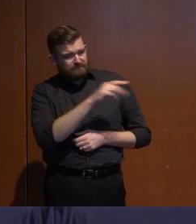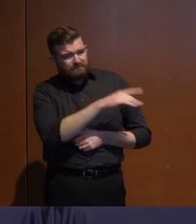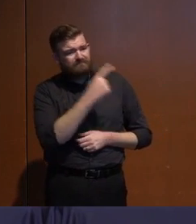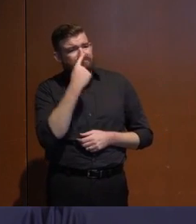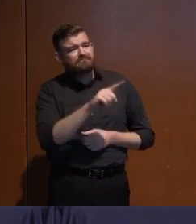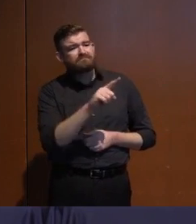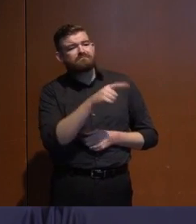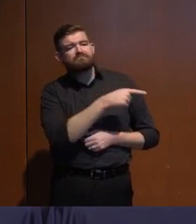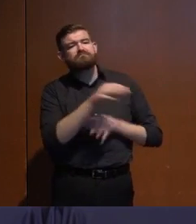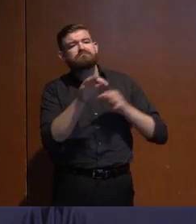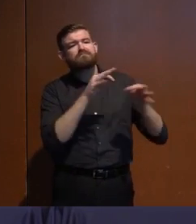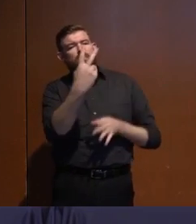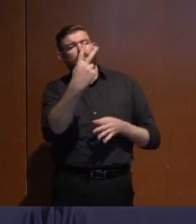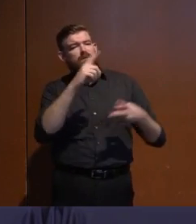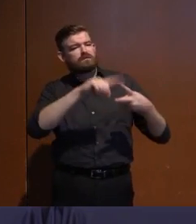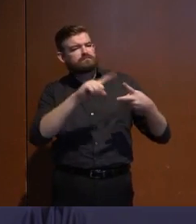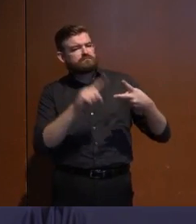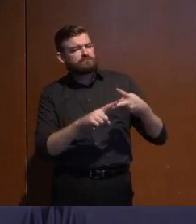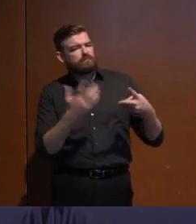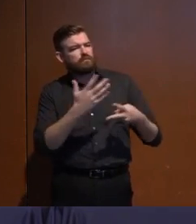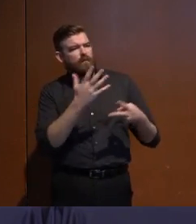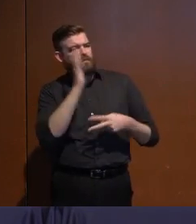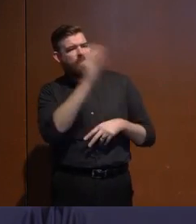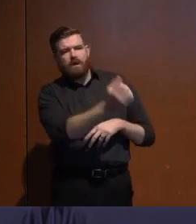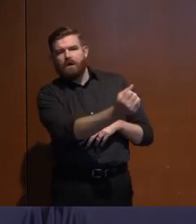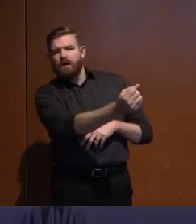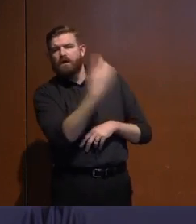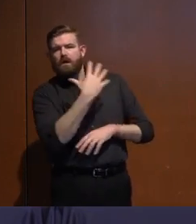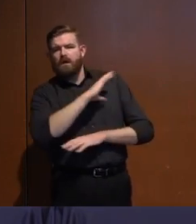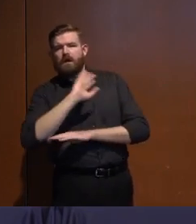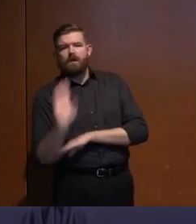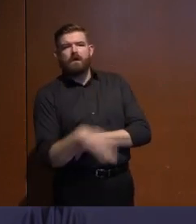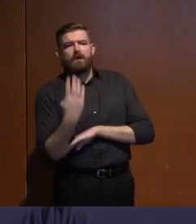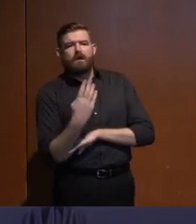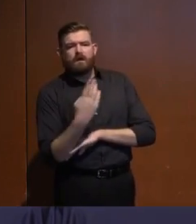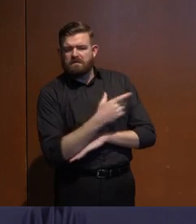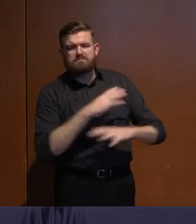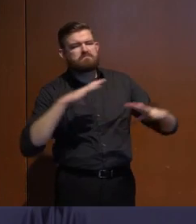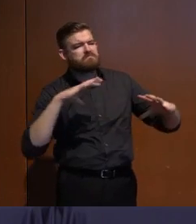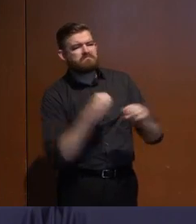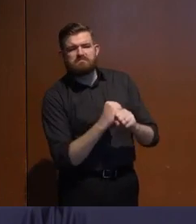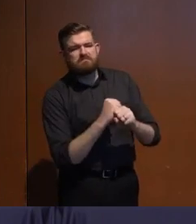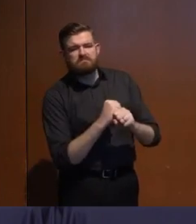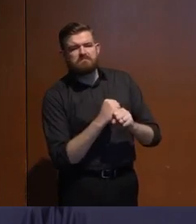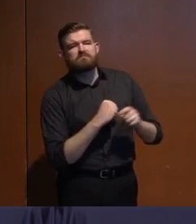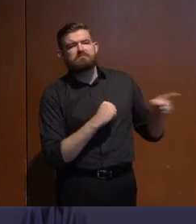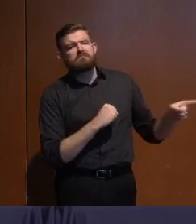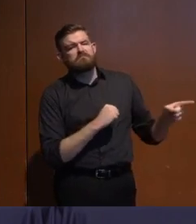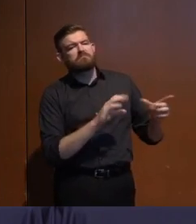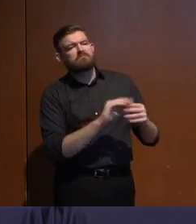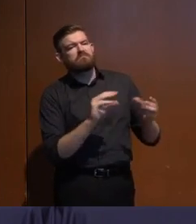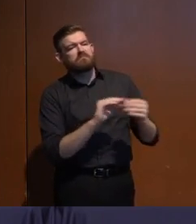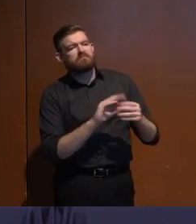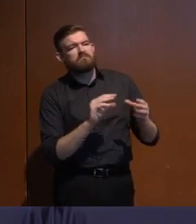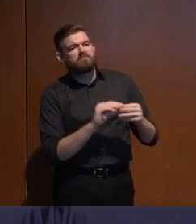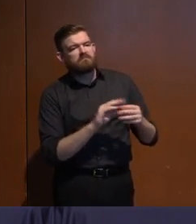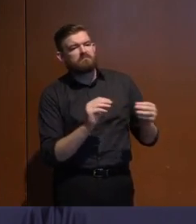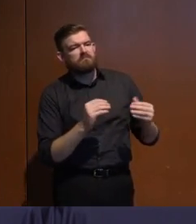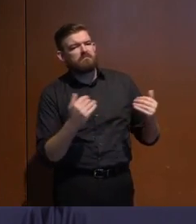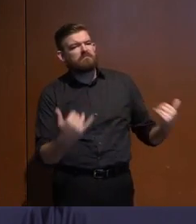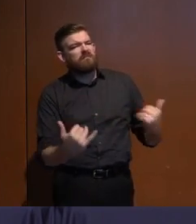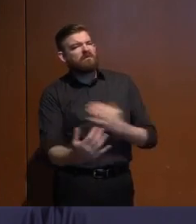we got overnight? And secondly, can you give us a 20-second summary of the conversation that you and the team had this morning with Dr.